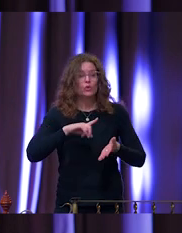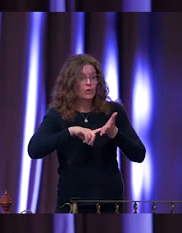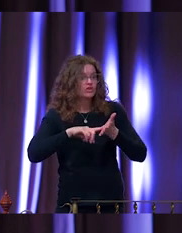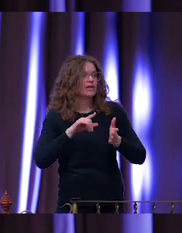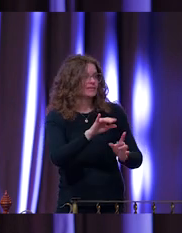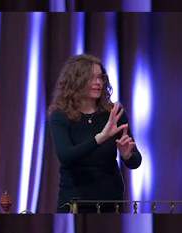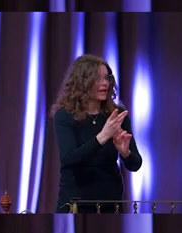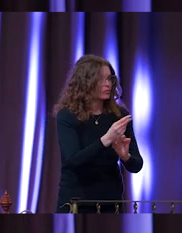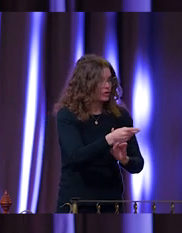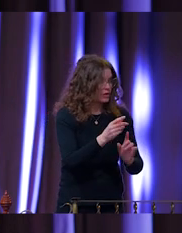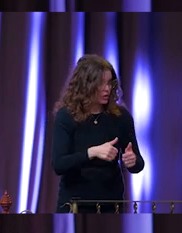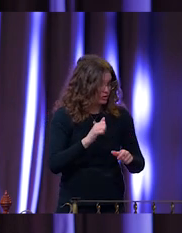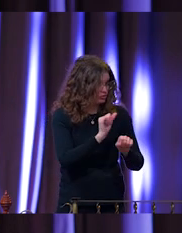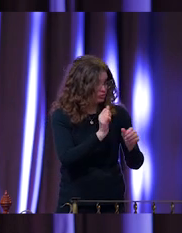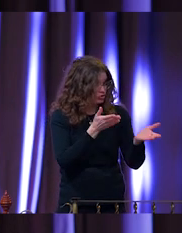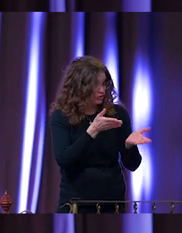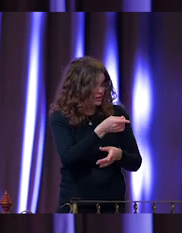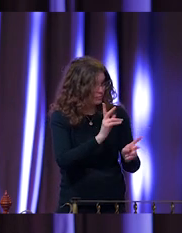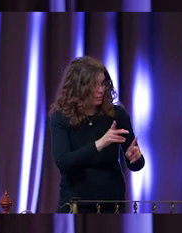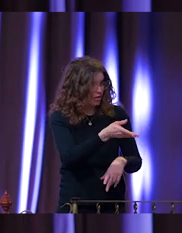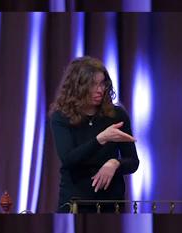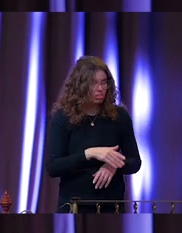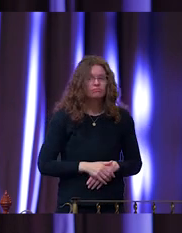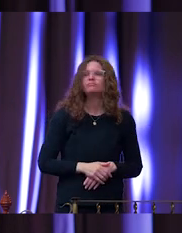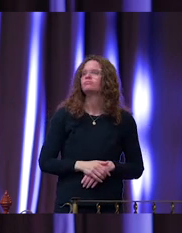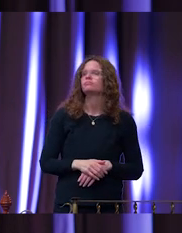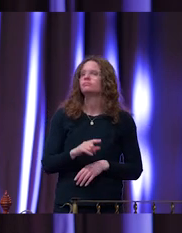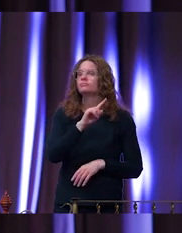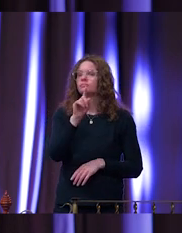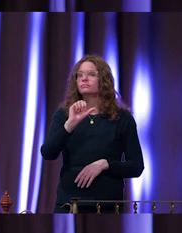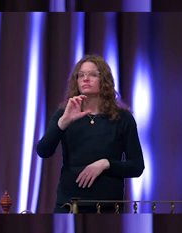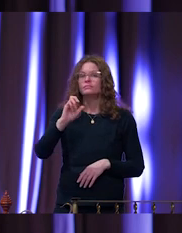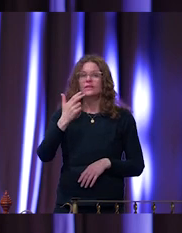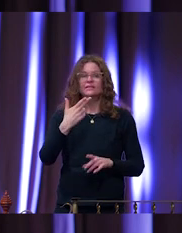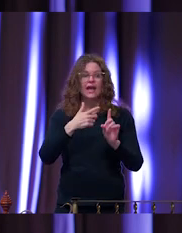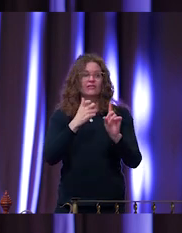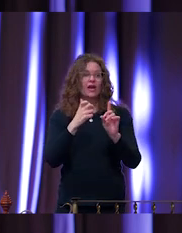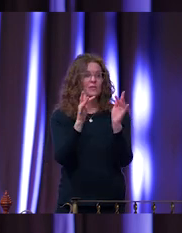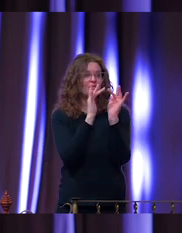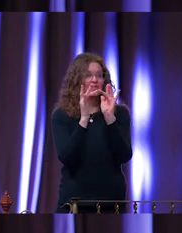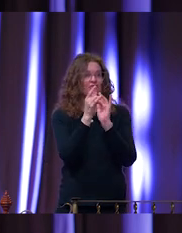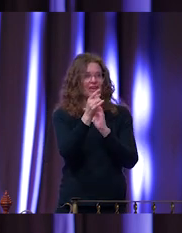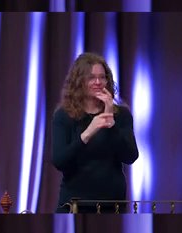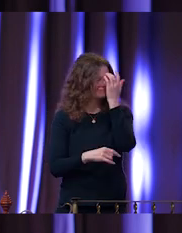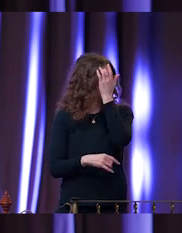that you're serving? Thank you. Zach, who do you have from us live streamed?